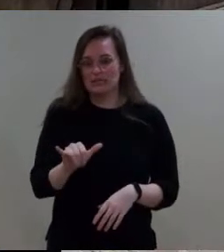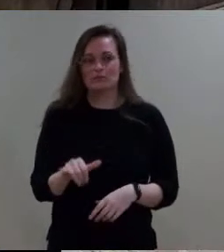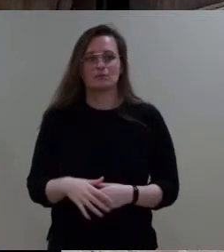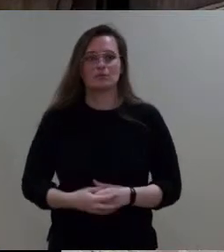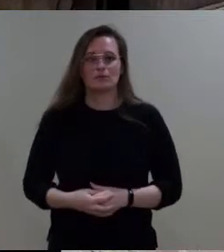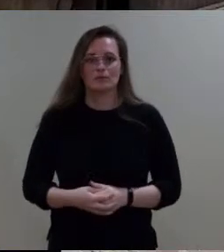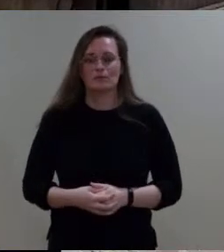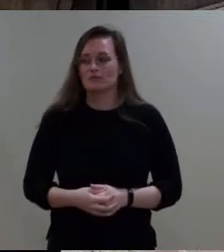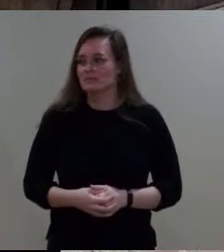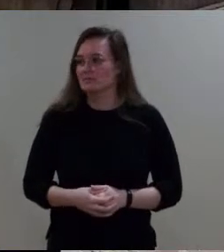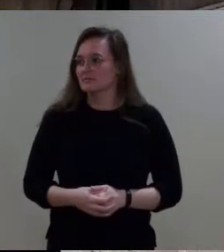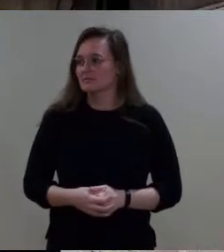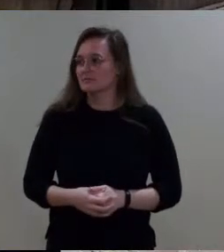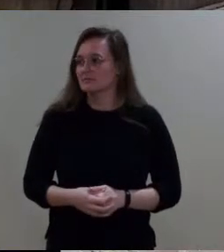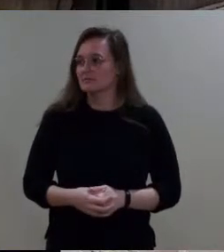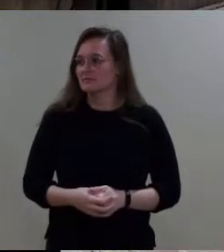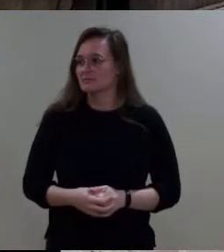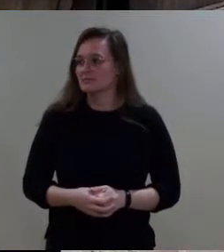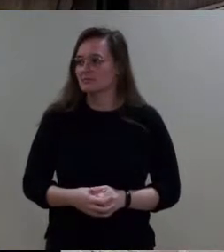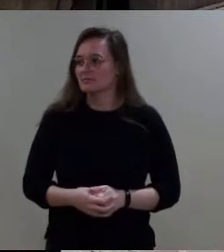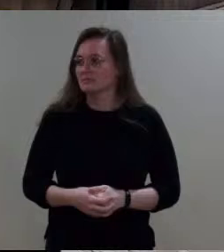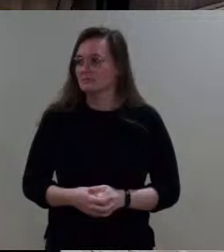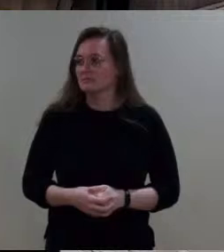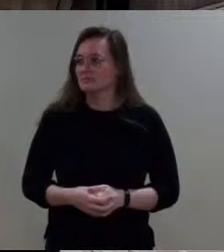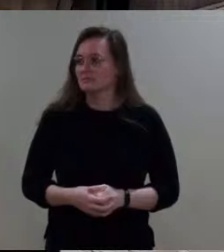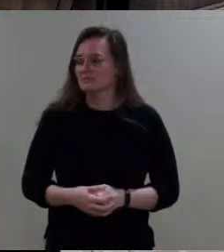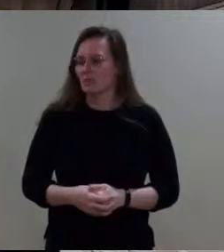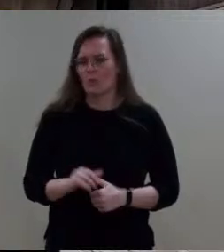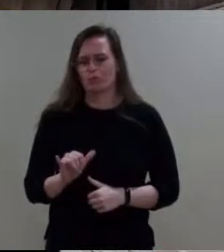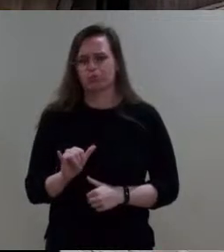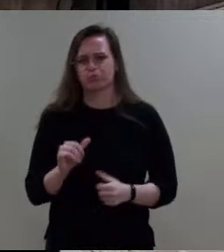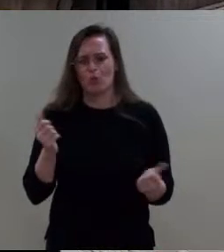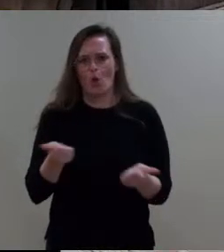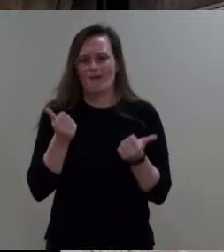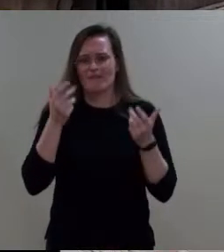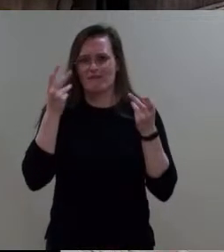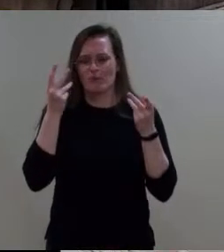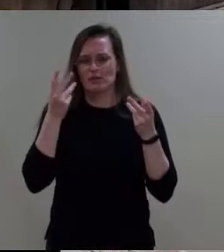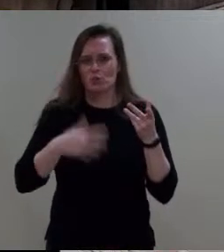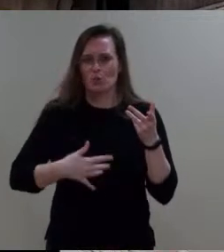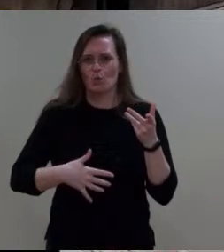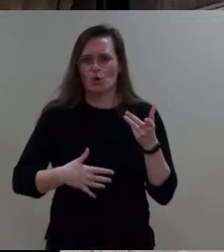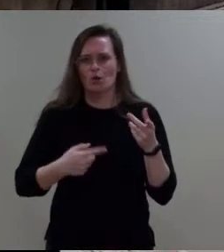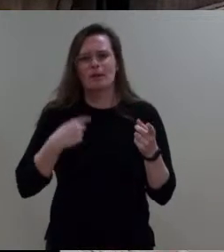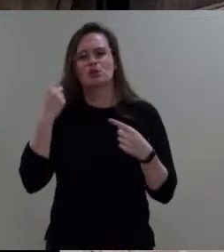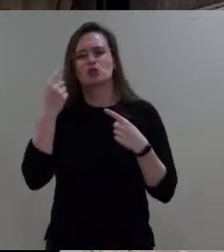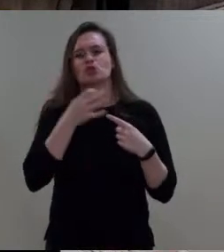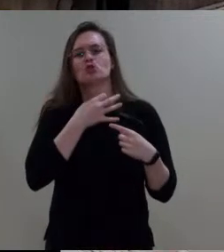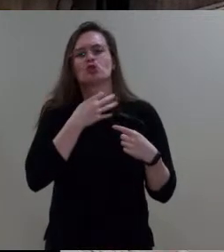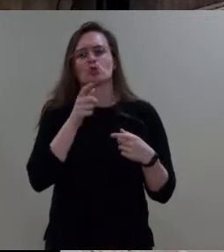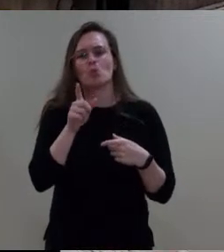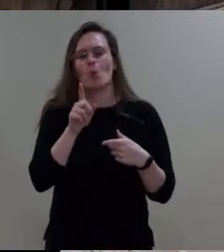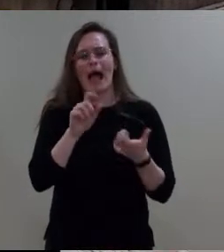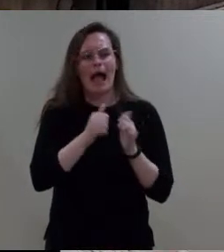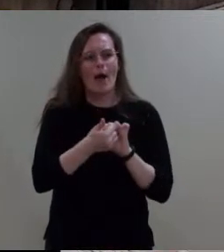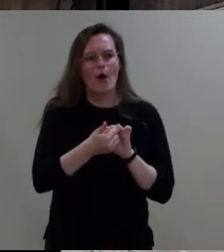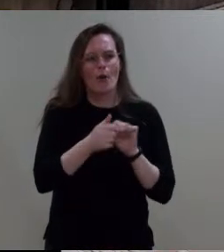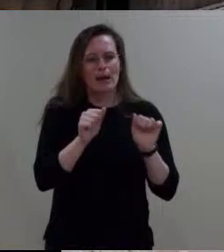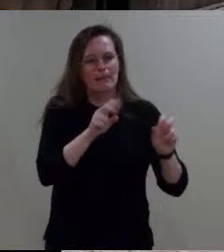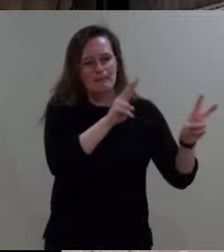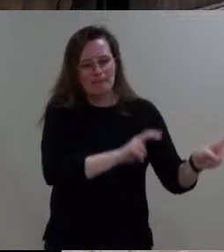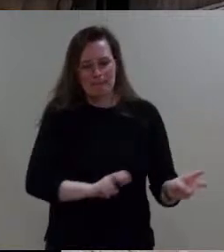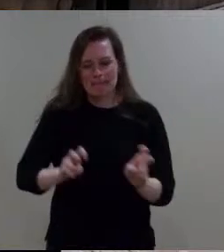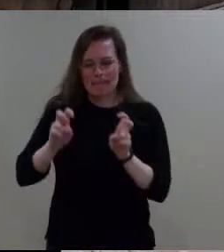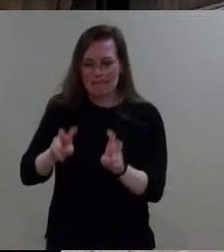it's, amazing. yeah, and it sounds like you got a lot of information from there. I just kind of wonder where it applies to Kentville, and I do understand, your